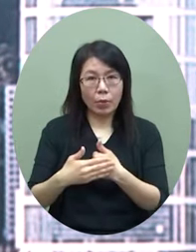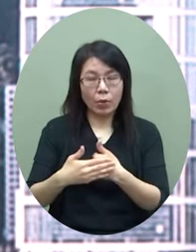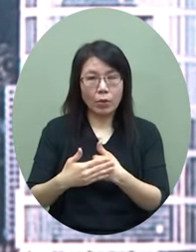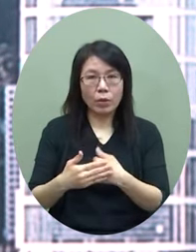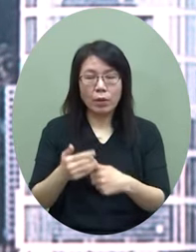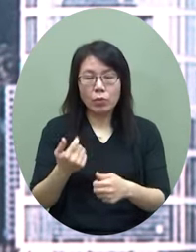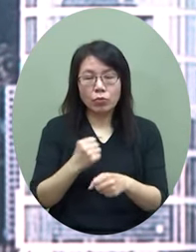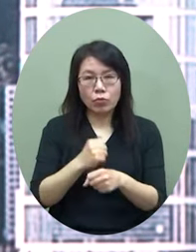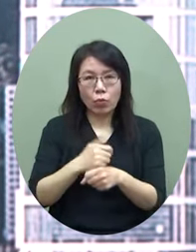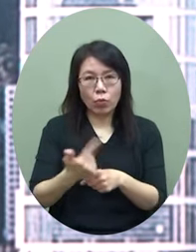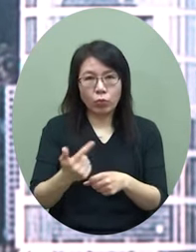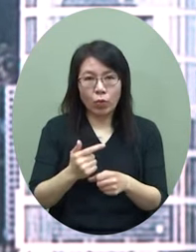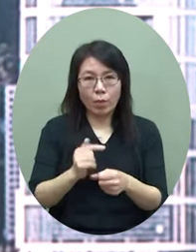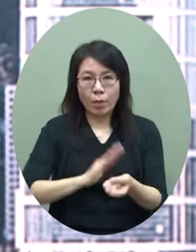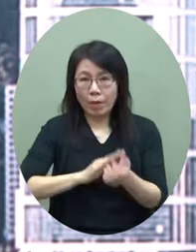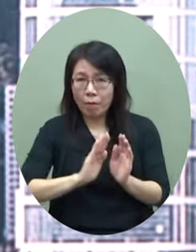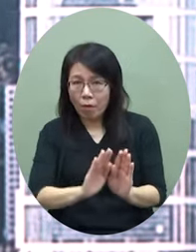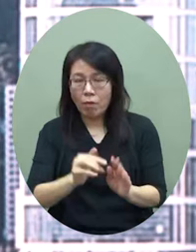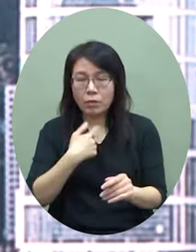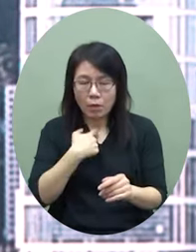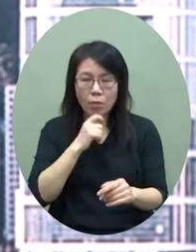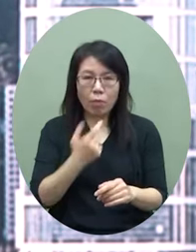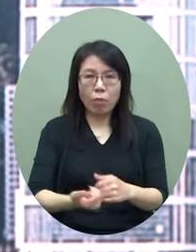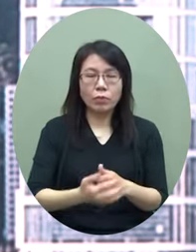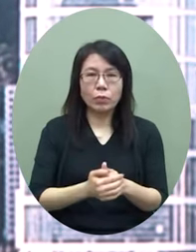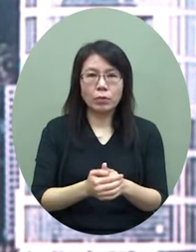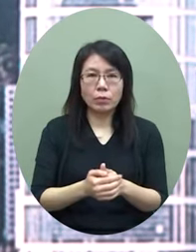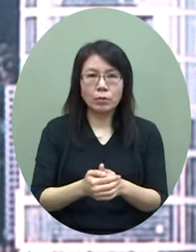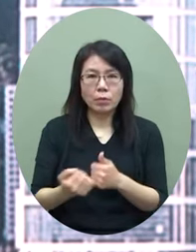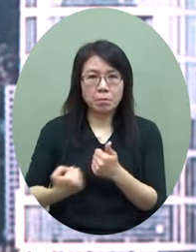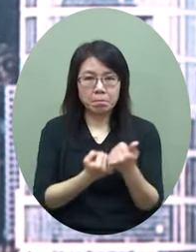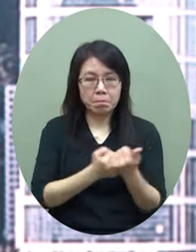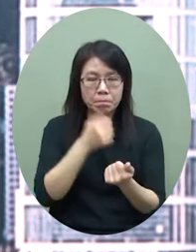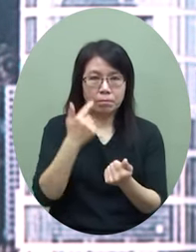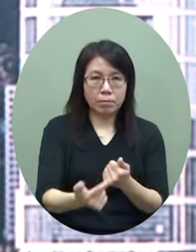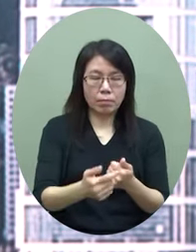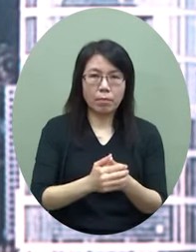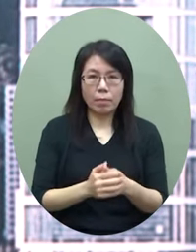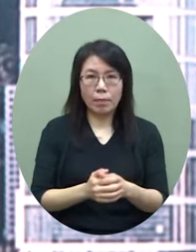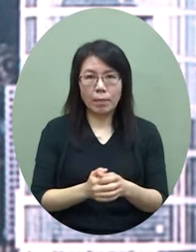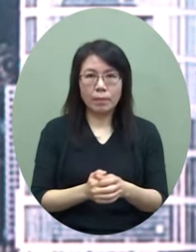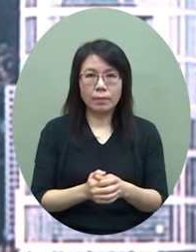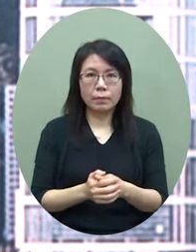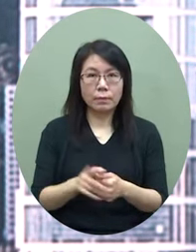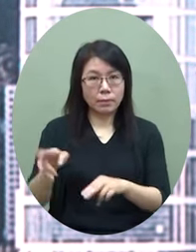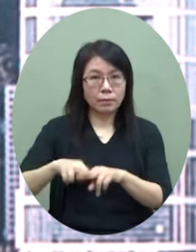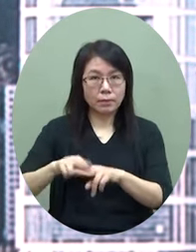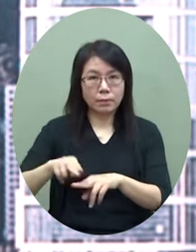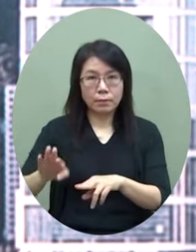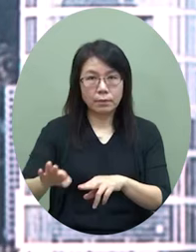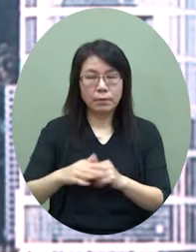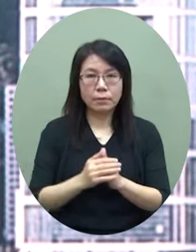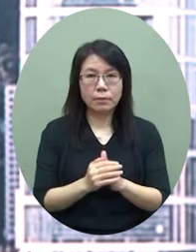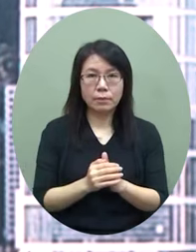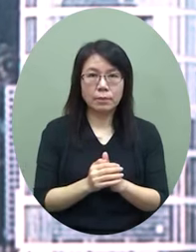they have always been very supportivewhether in providing us with face masks when they were still shorthelping us to